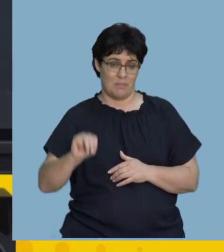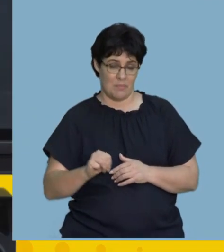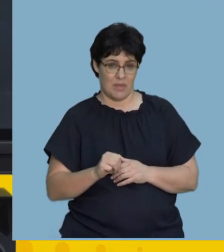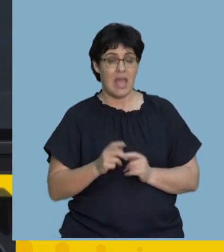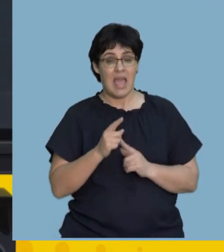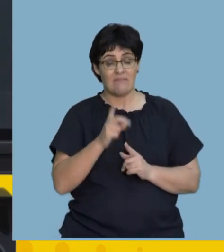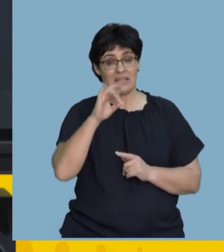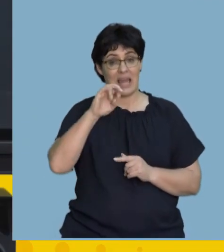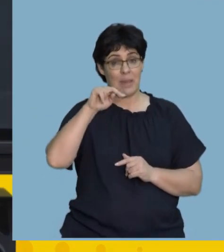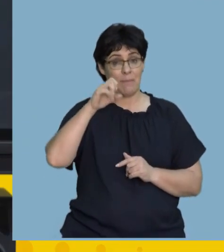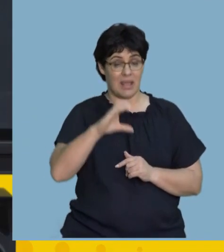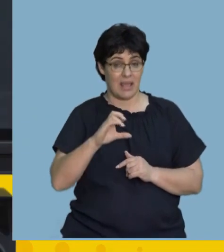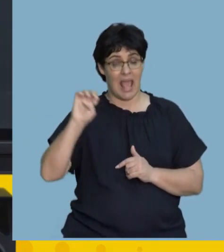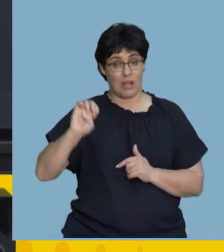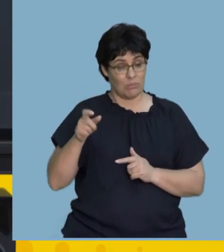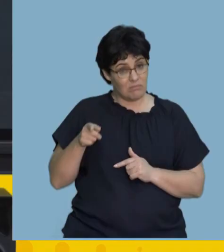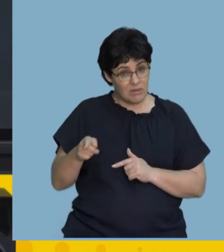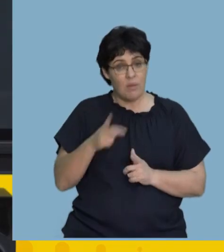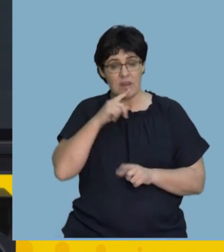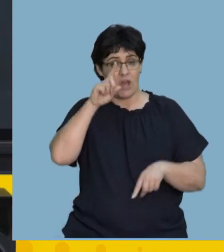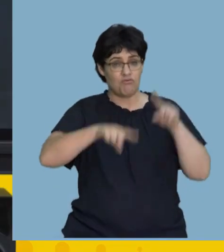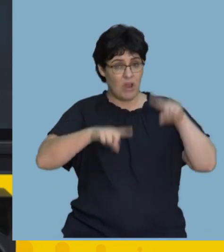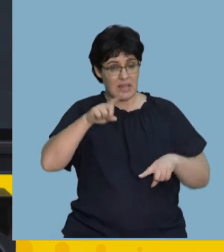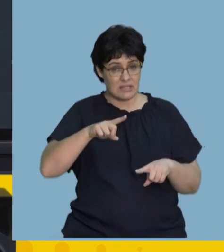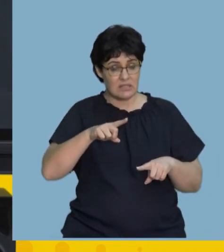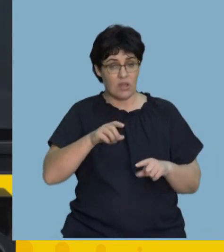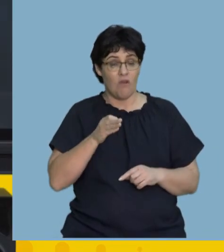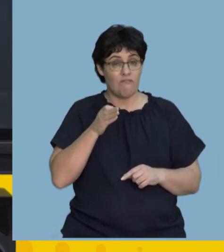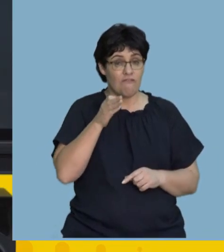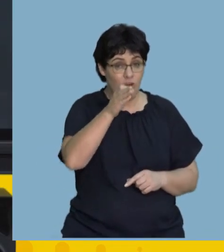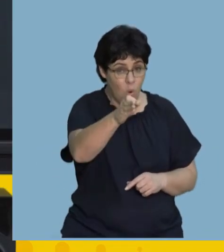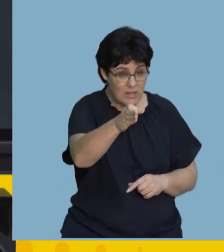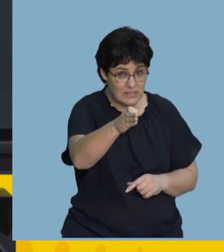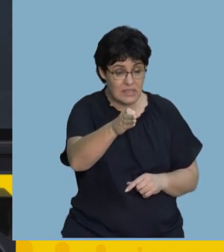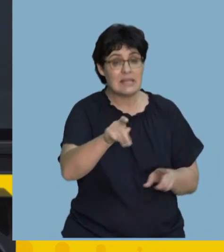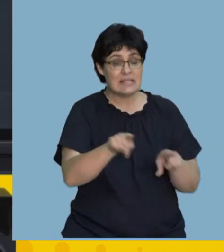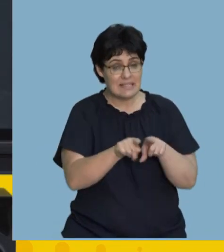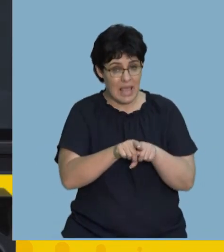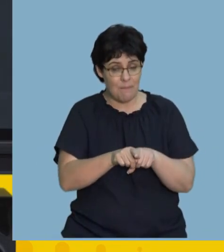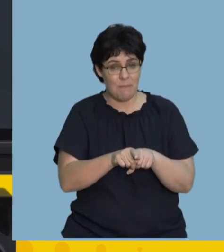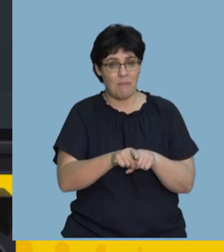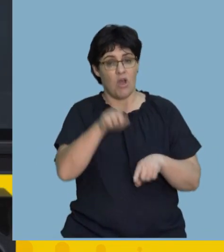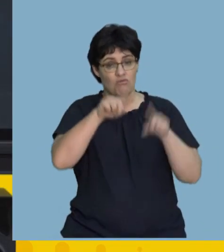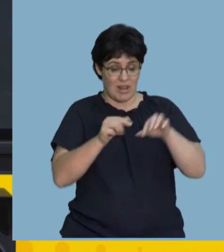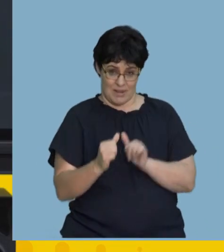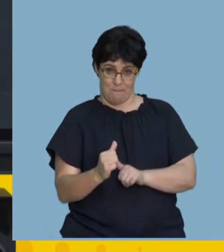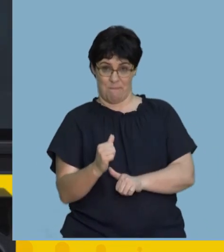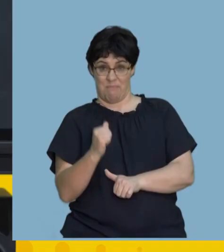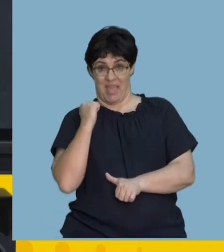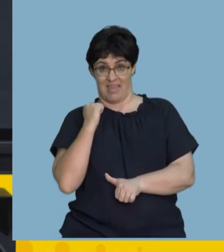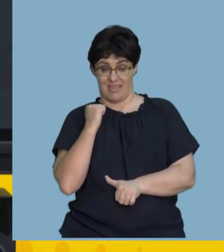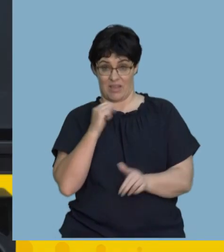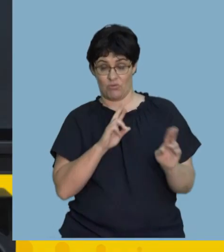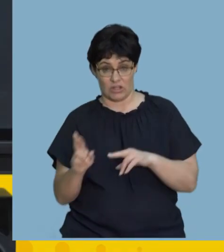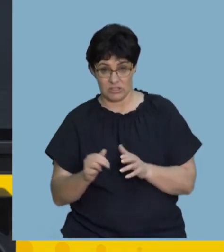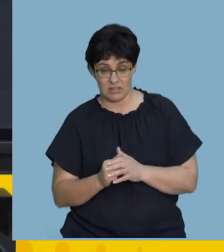of dynamic equilibrium, what do we know? We know that the rate of the forward reaction equals the rate of the reverse reaction,